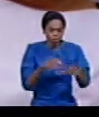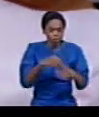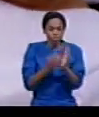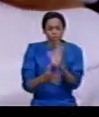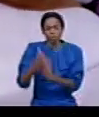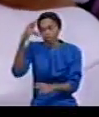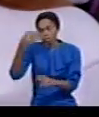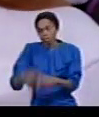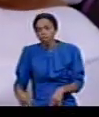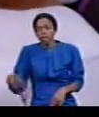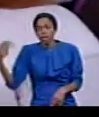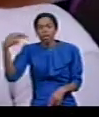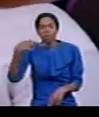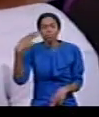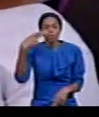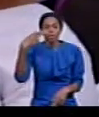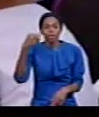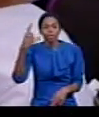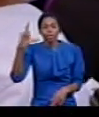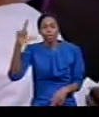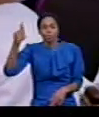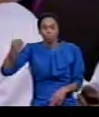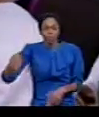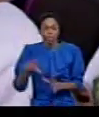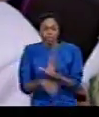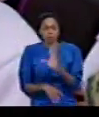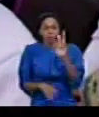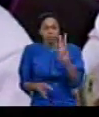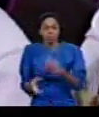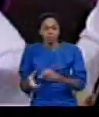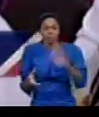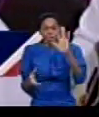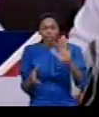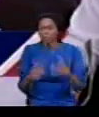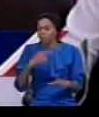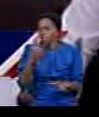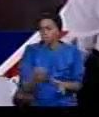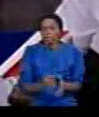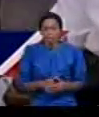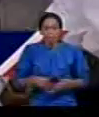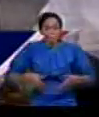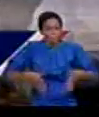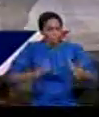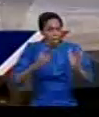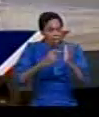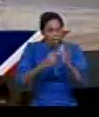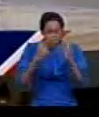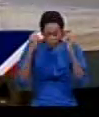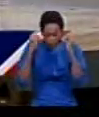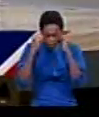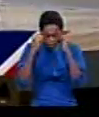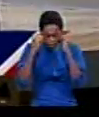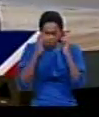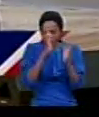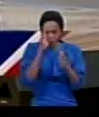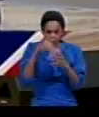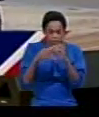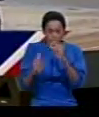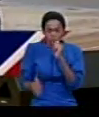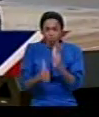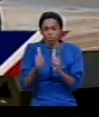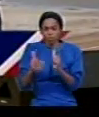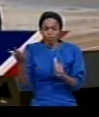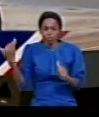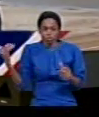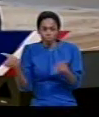from verse 5. Philippians chapter 2, verse 5. It says, let this mind be in you, which was